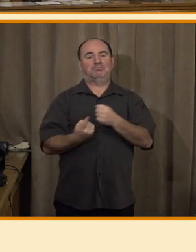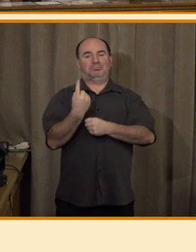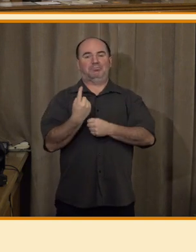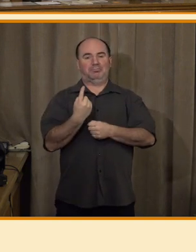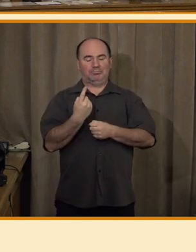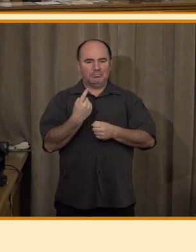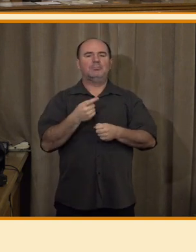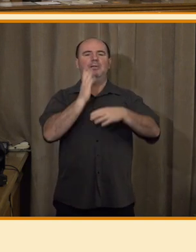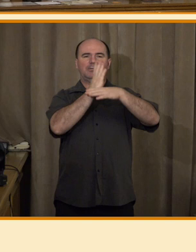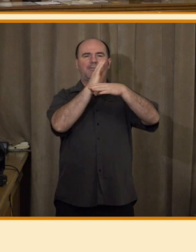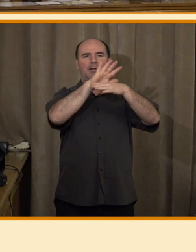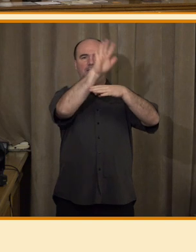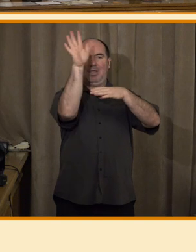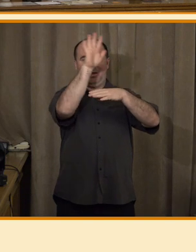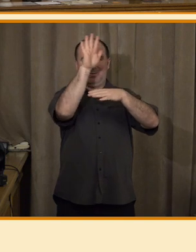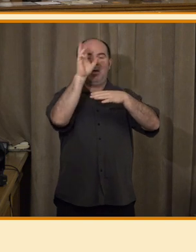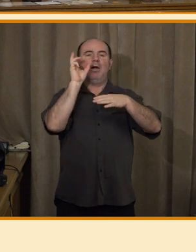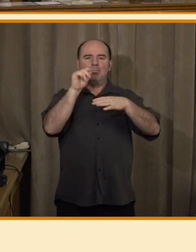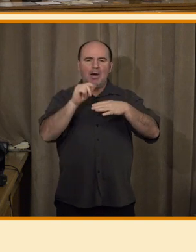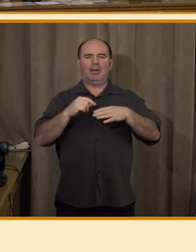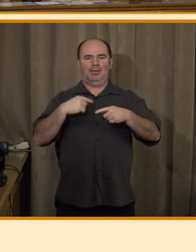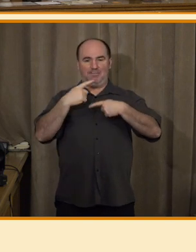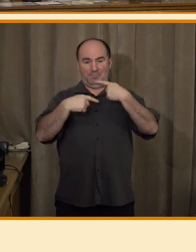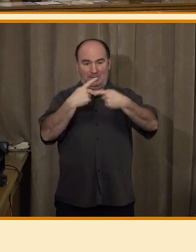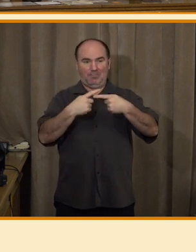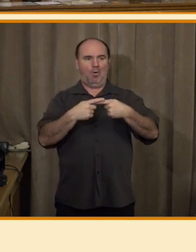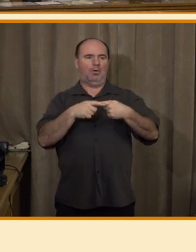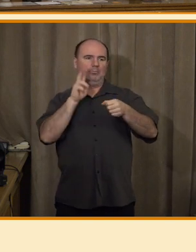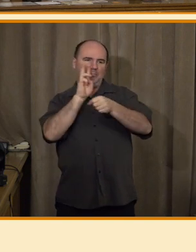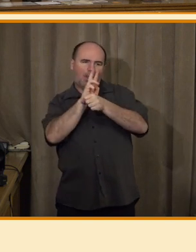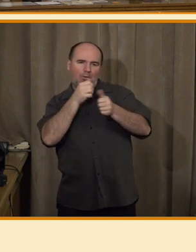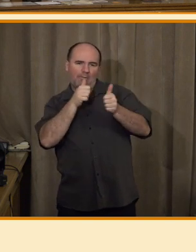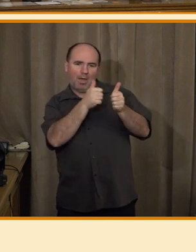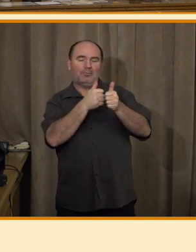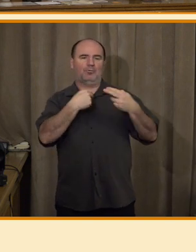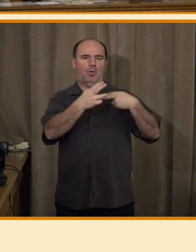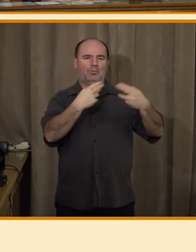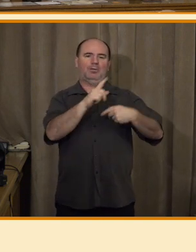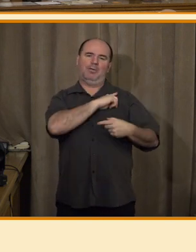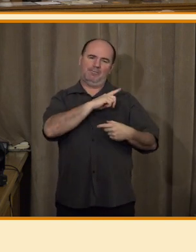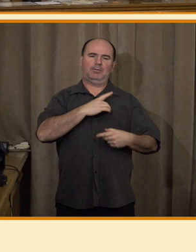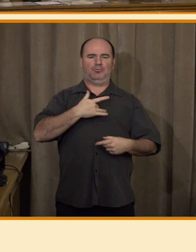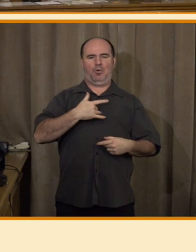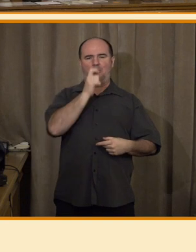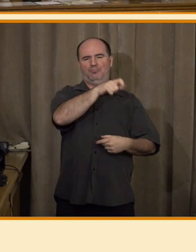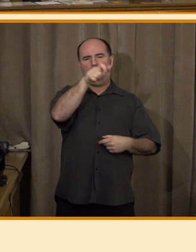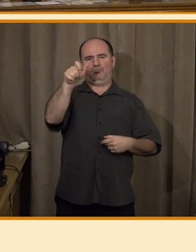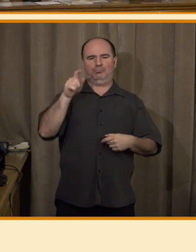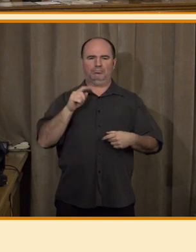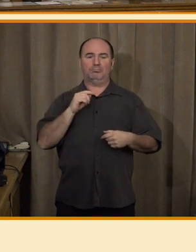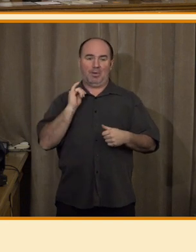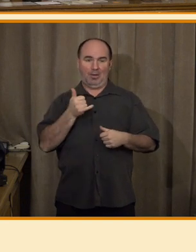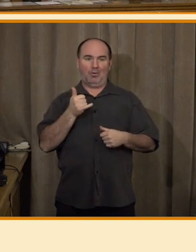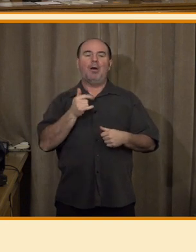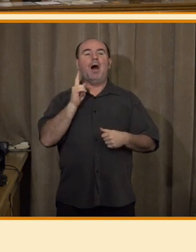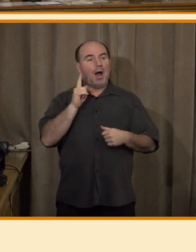the communication of the own citizens. In fact, possibility to ask the southern countries to